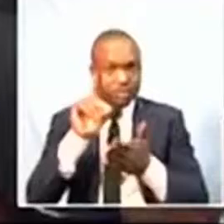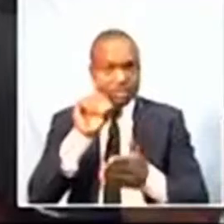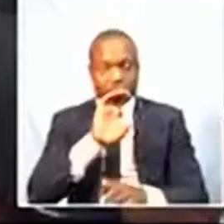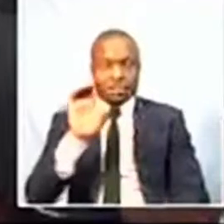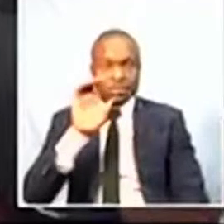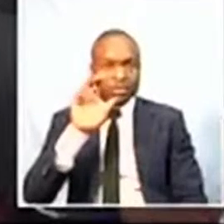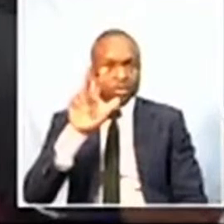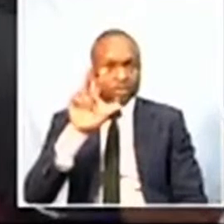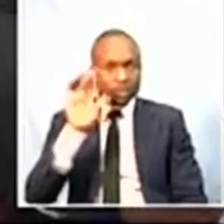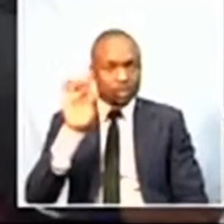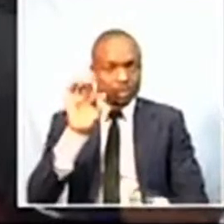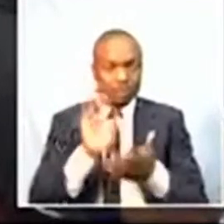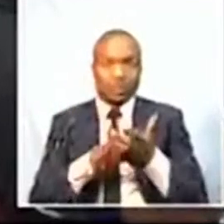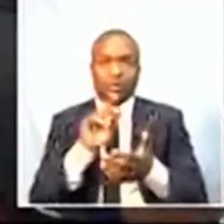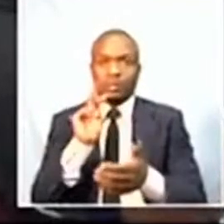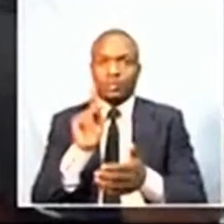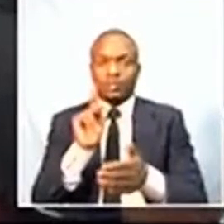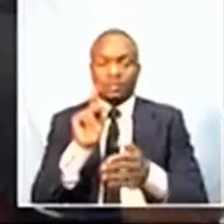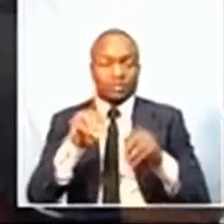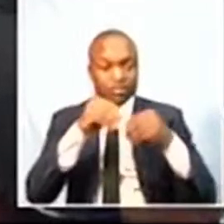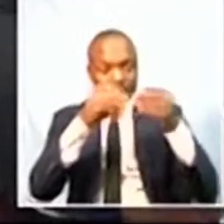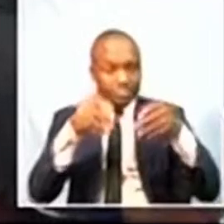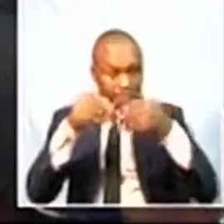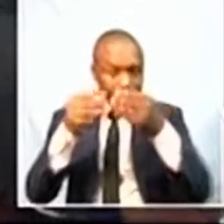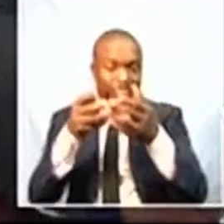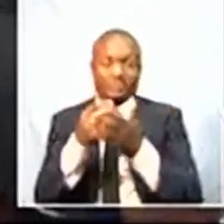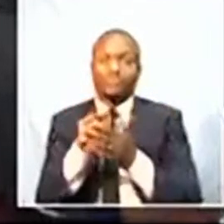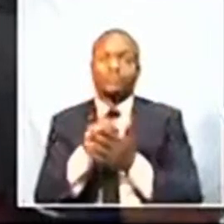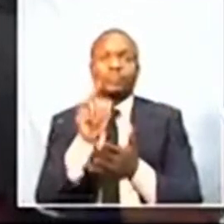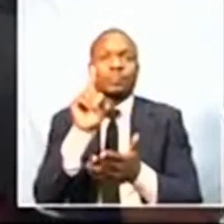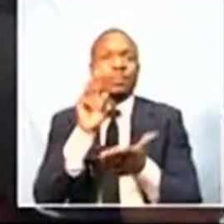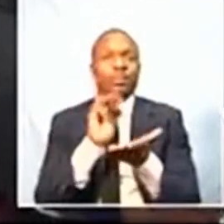2,138,000 kwacha, while the disbursed amount was